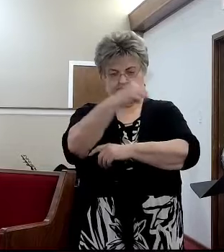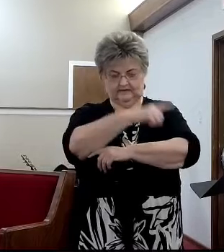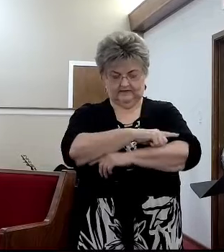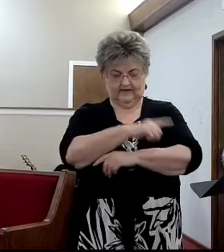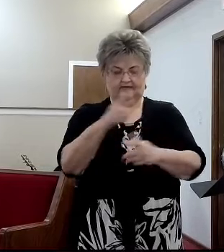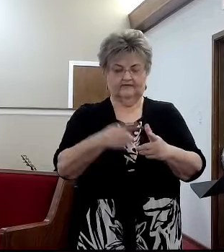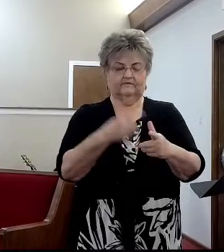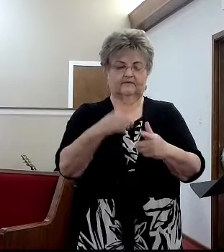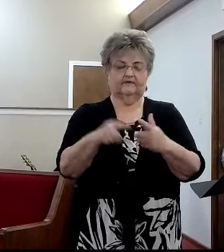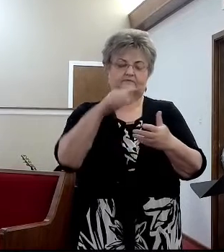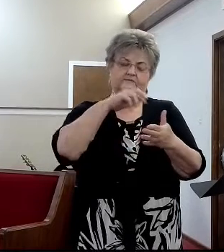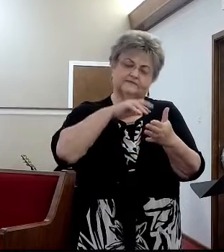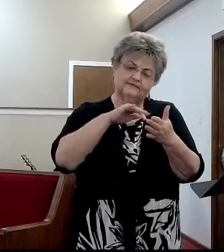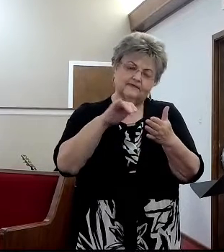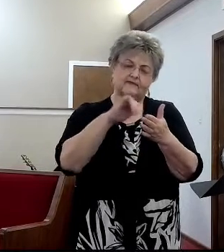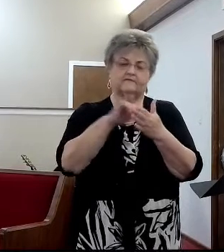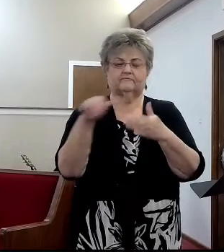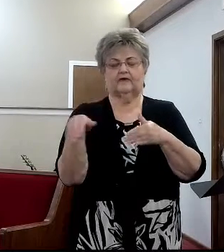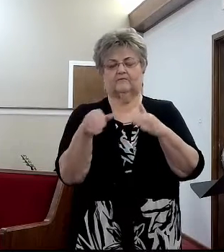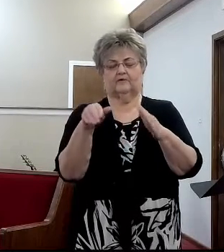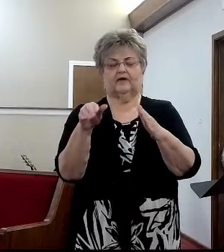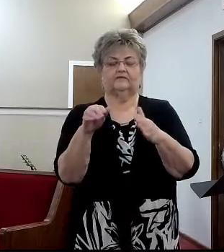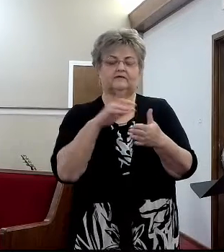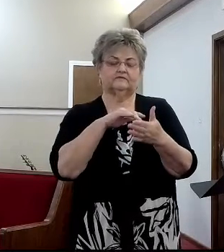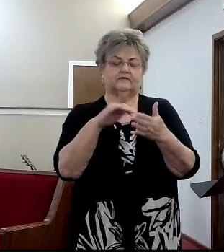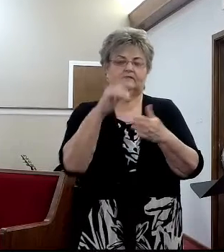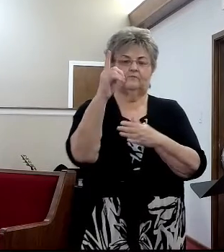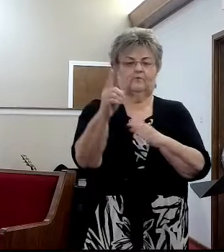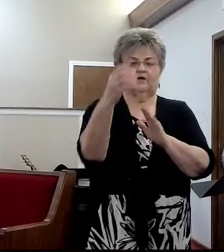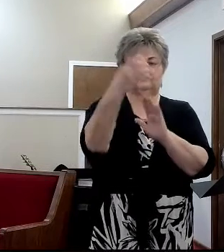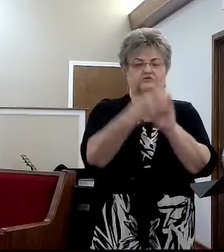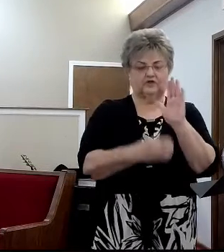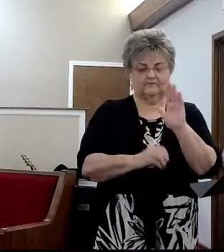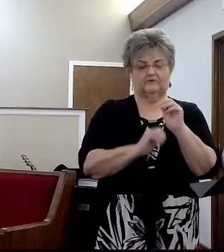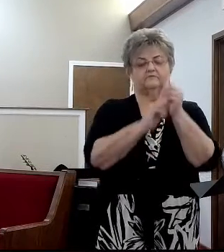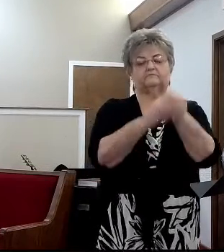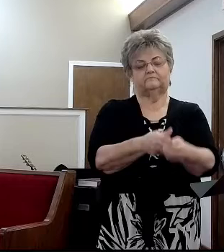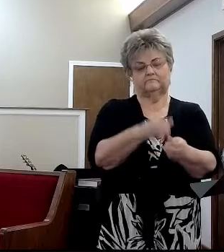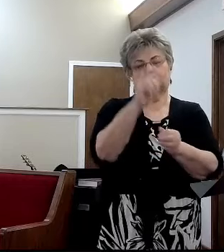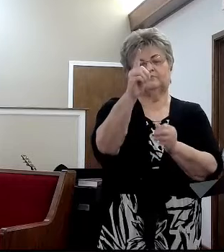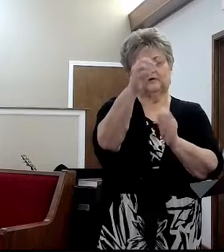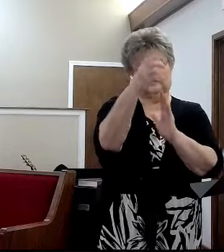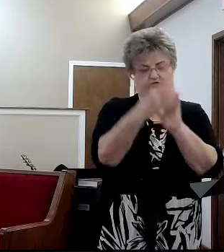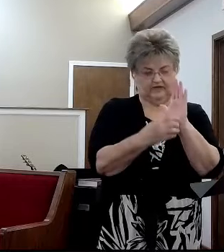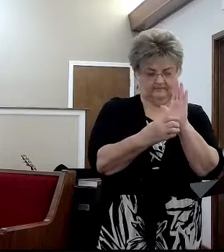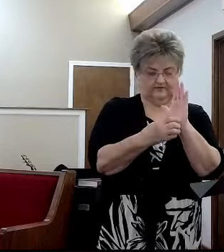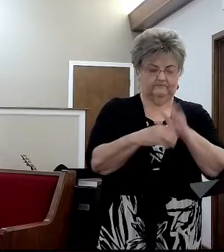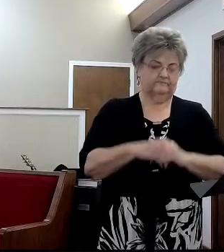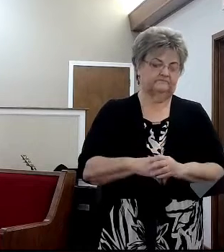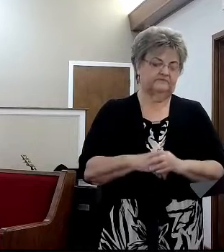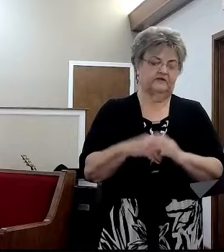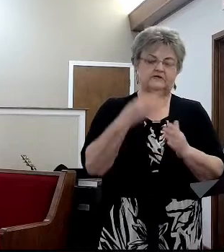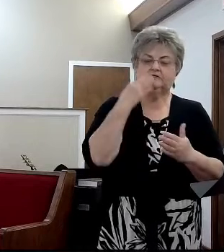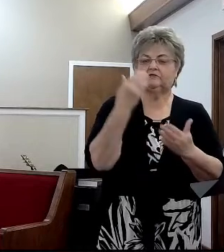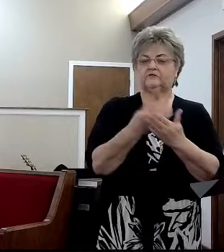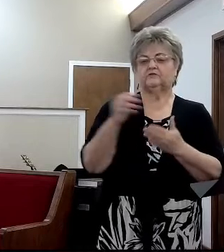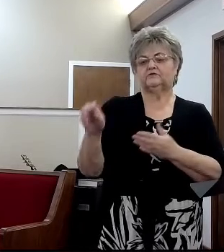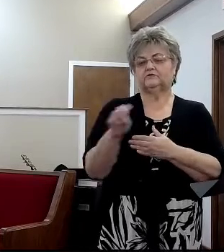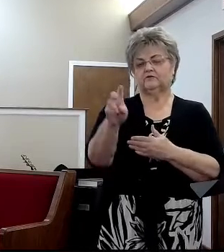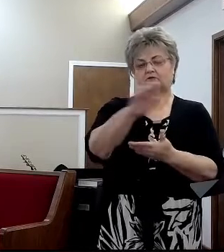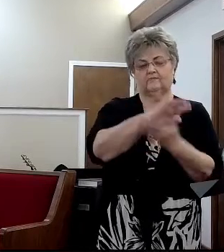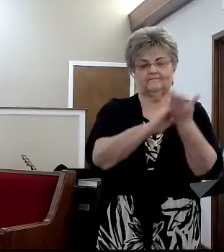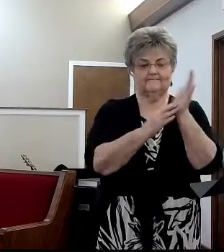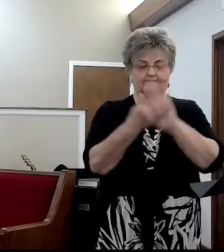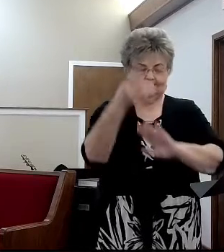able to study it that way. Study one chapter at a time. This would be a good journey into becoming